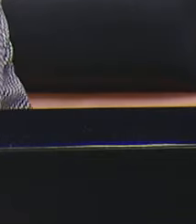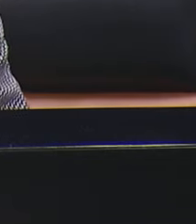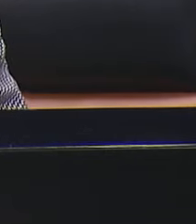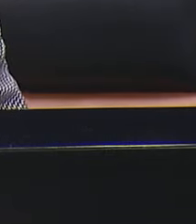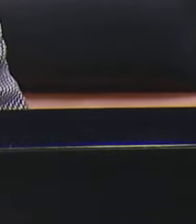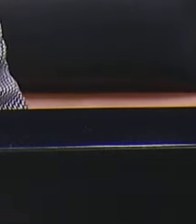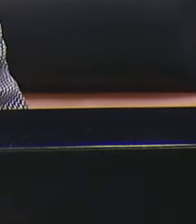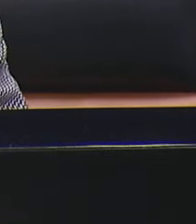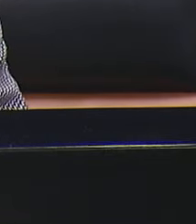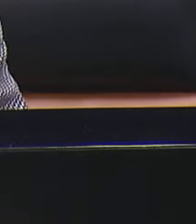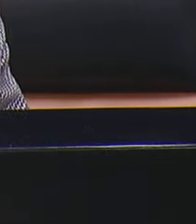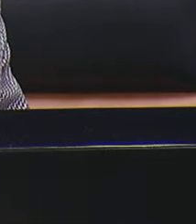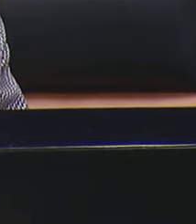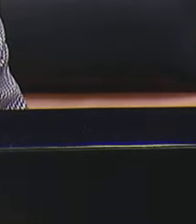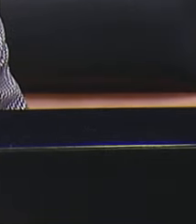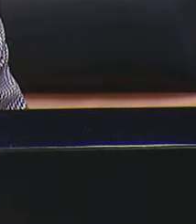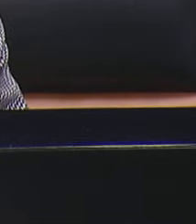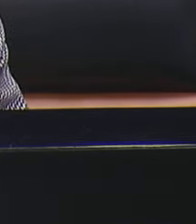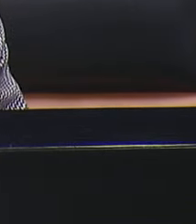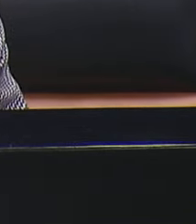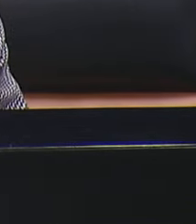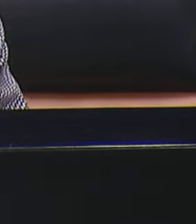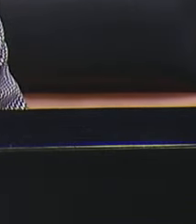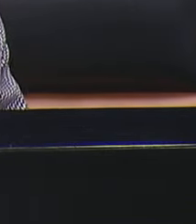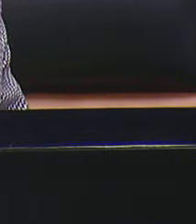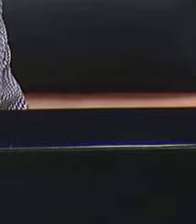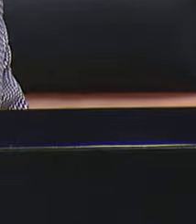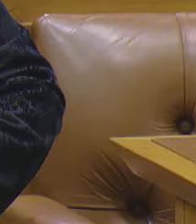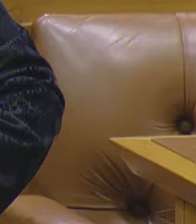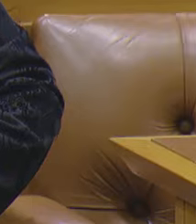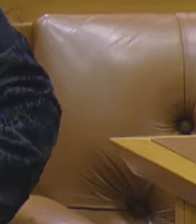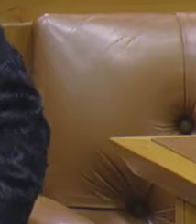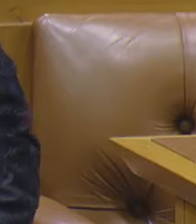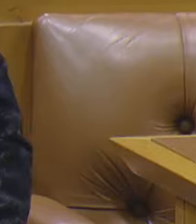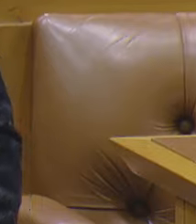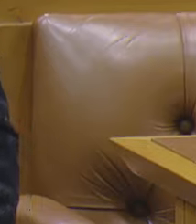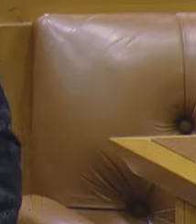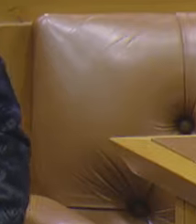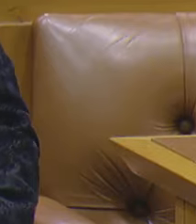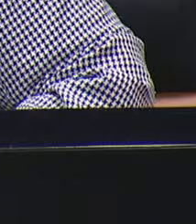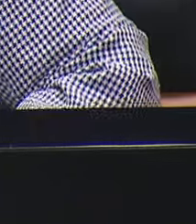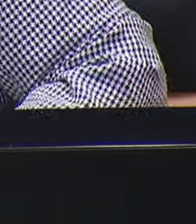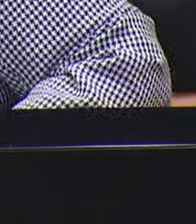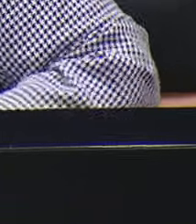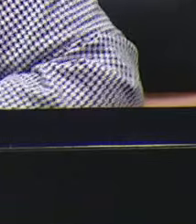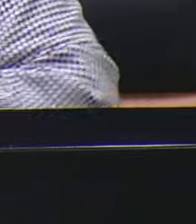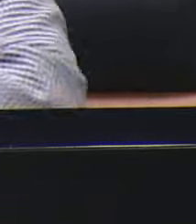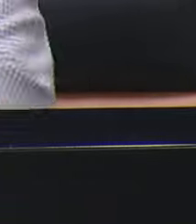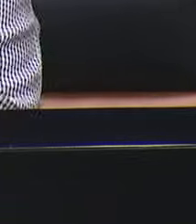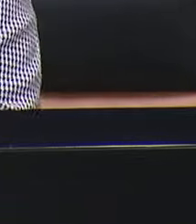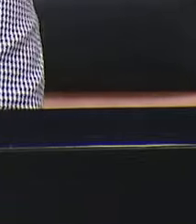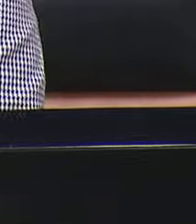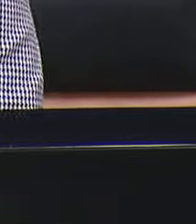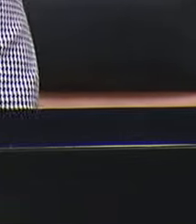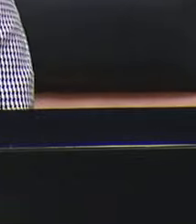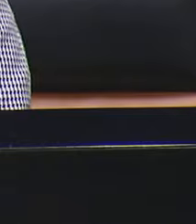Chairperson, withdrawal of the word shouldn't be conditional. I can't hear. He didn't withdraw at all, so